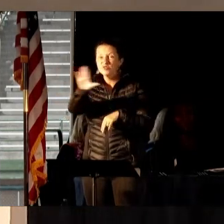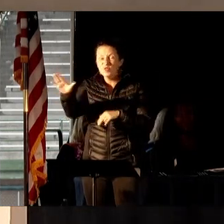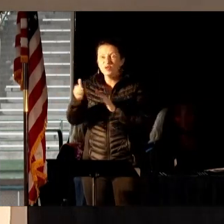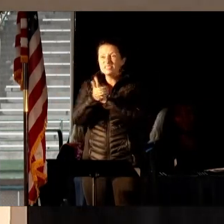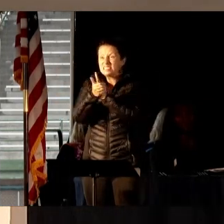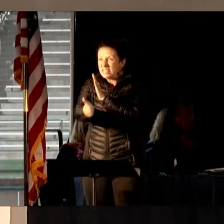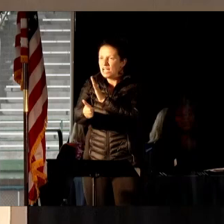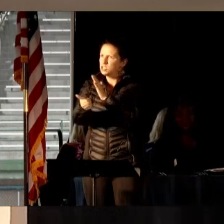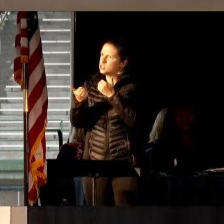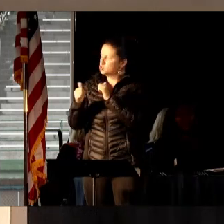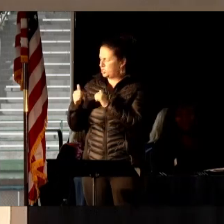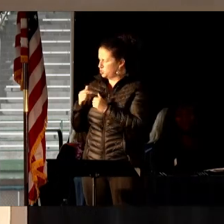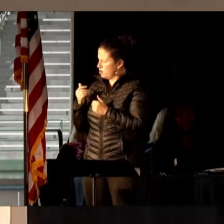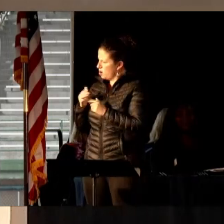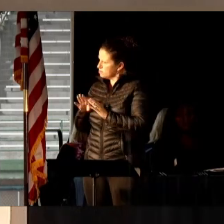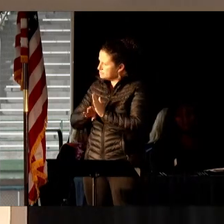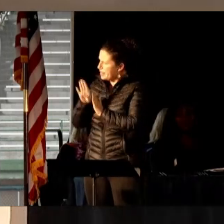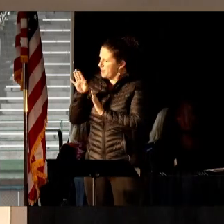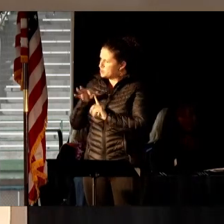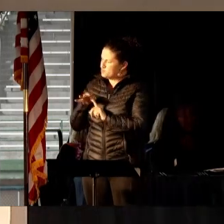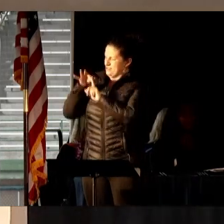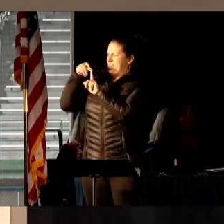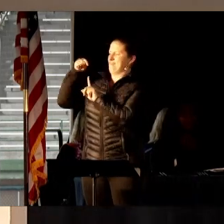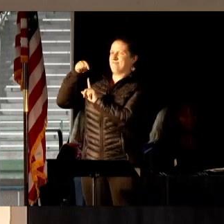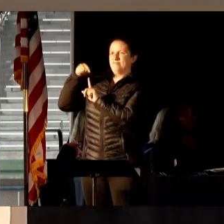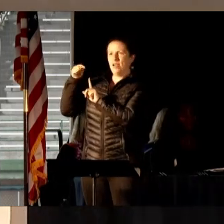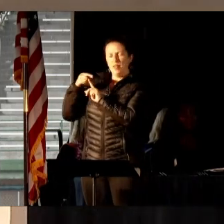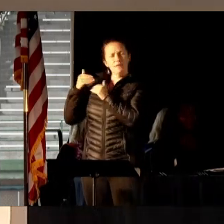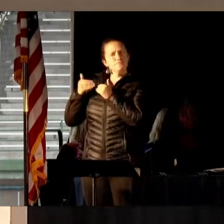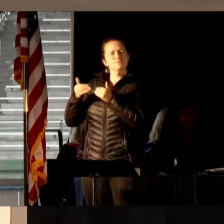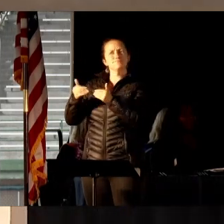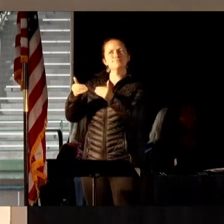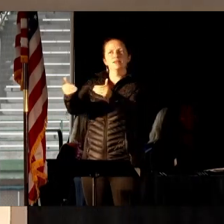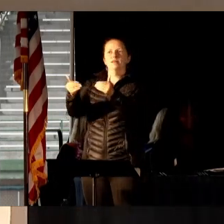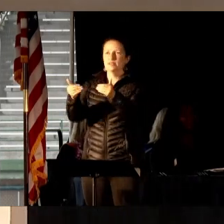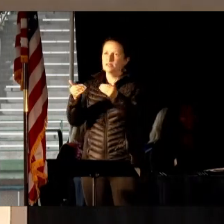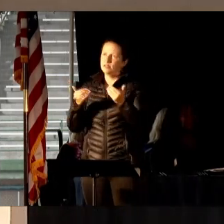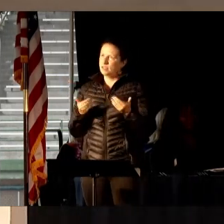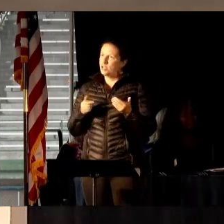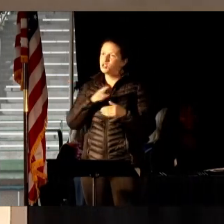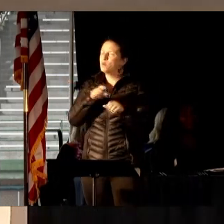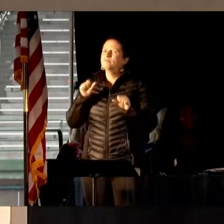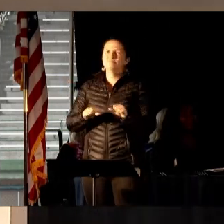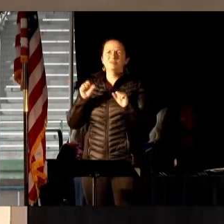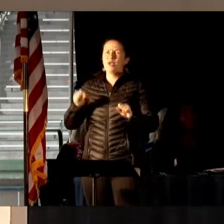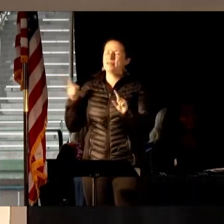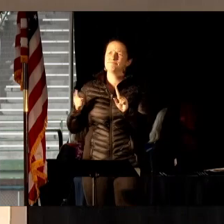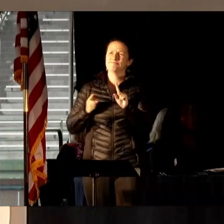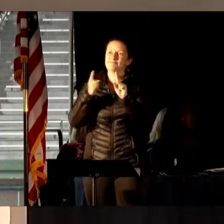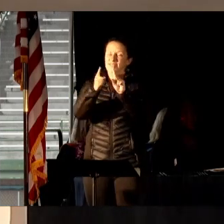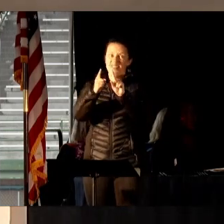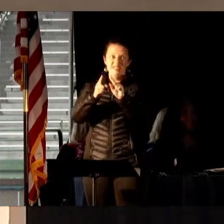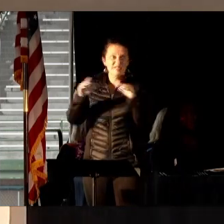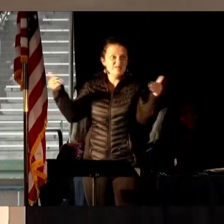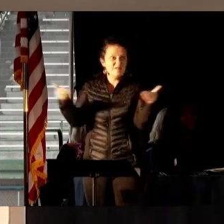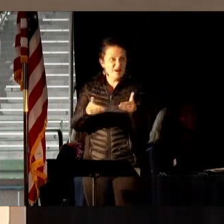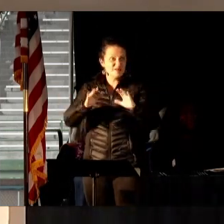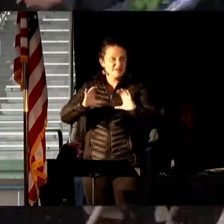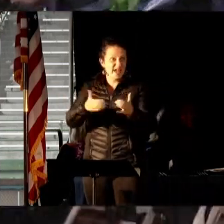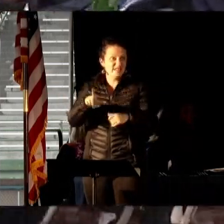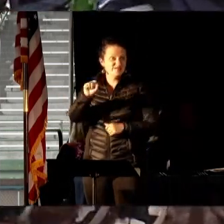you, and never doubt your potential. Congratulations, class of 2022. Welcome to your graduation.